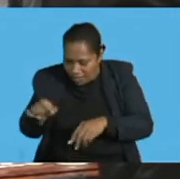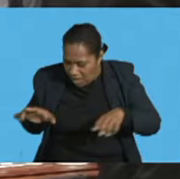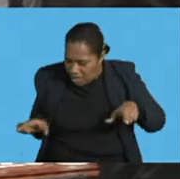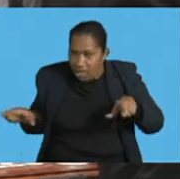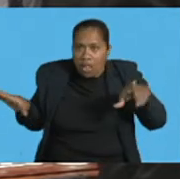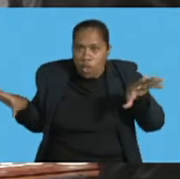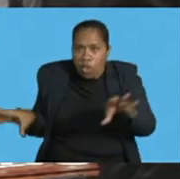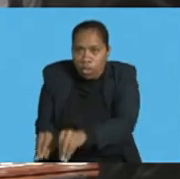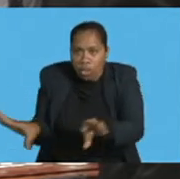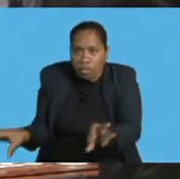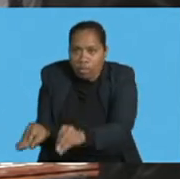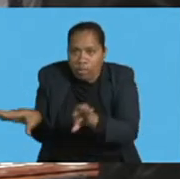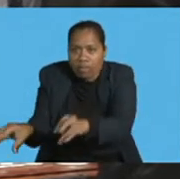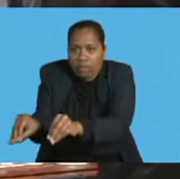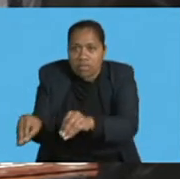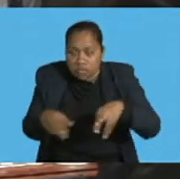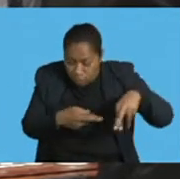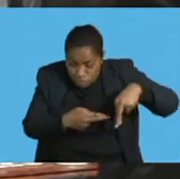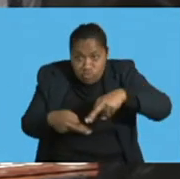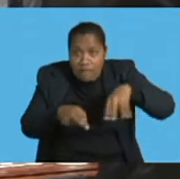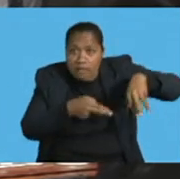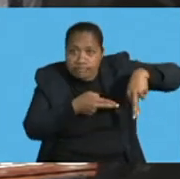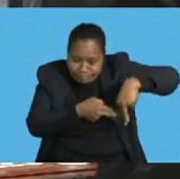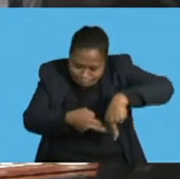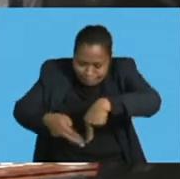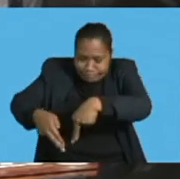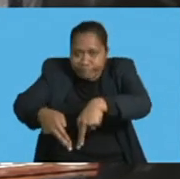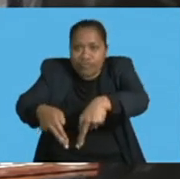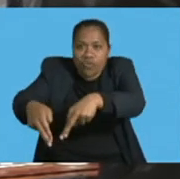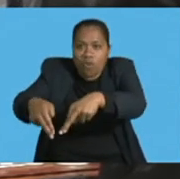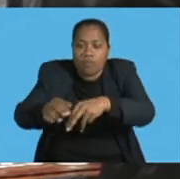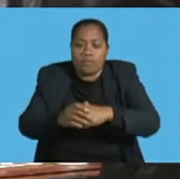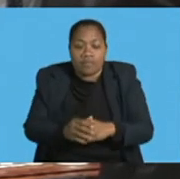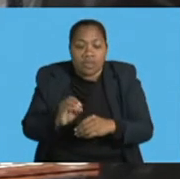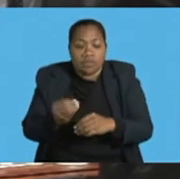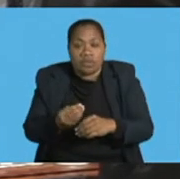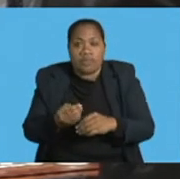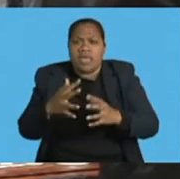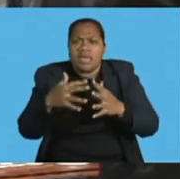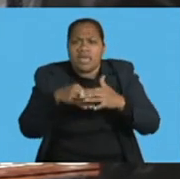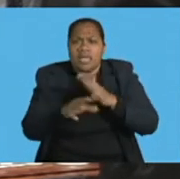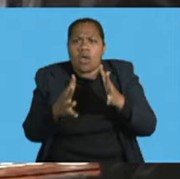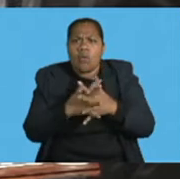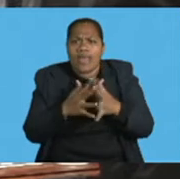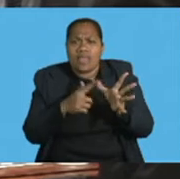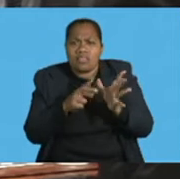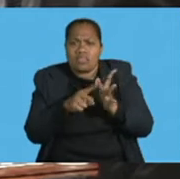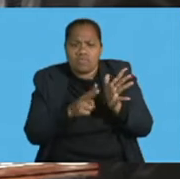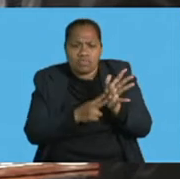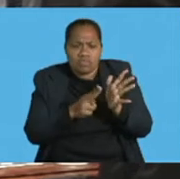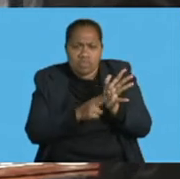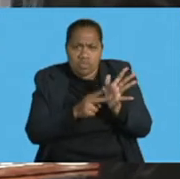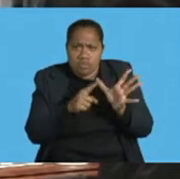the value of $634,000 will be undertaken this year. Wanimbuambua in Wanindoi Bank Protection Works with the cost